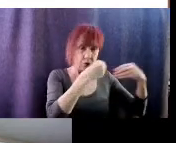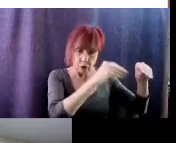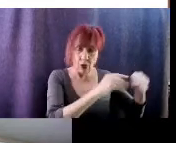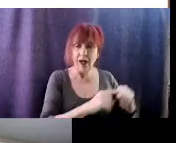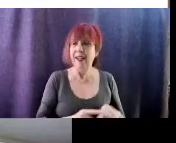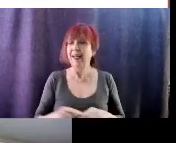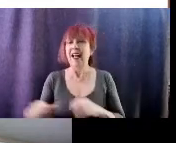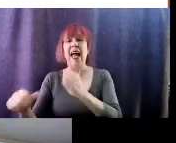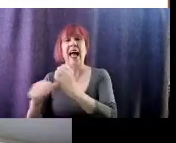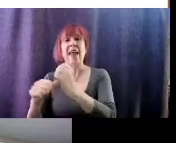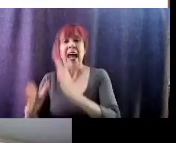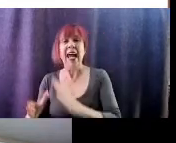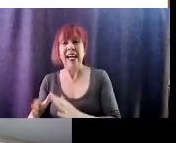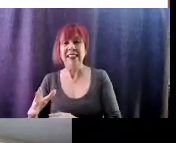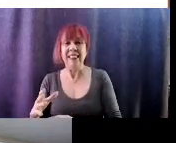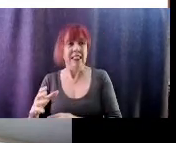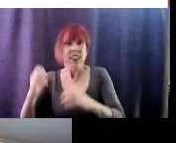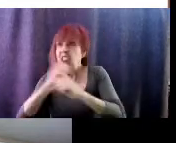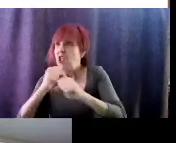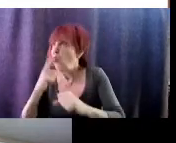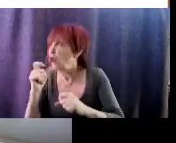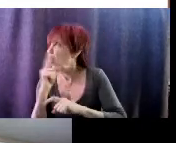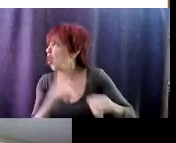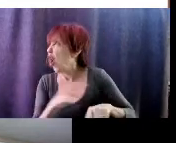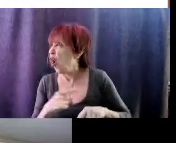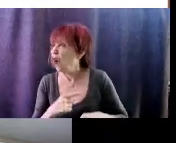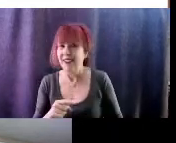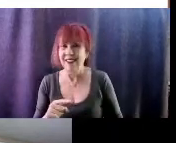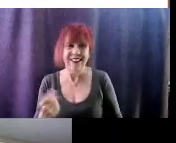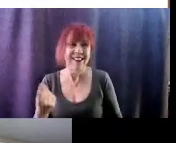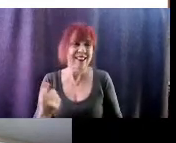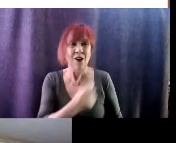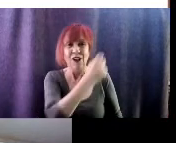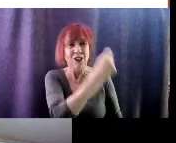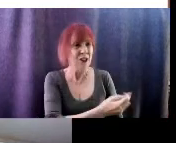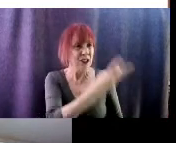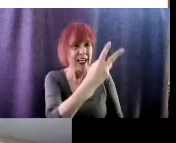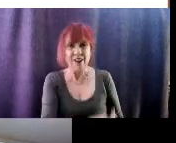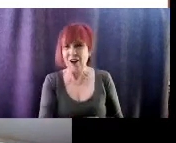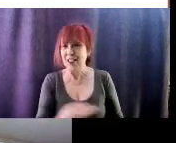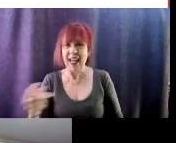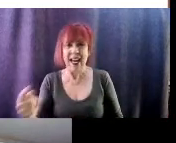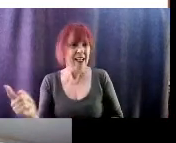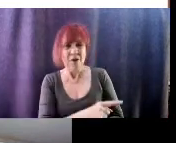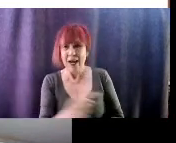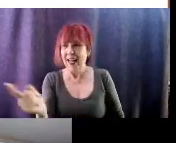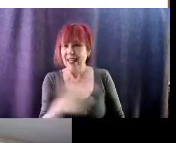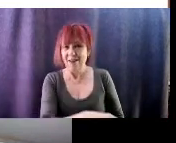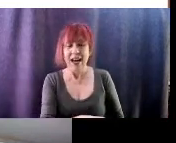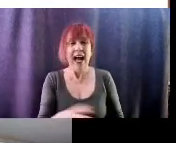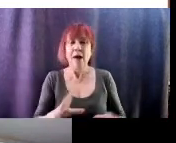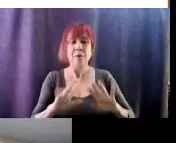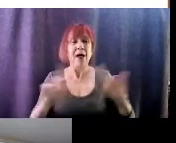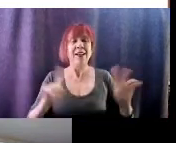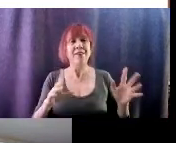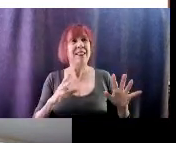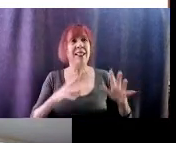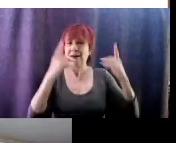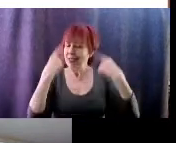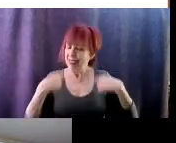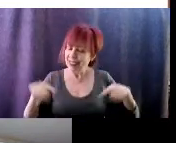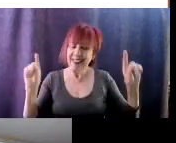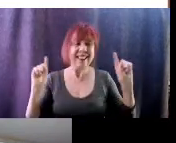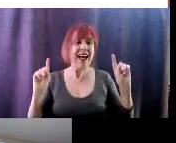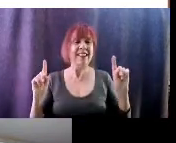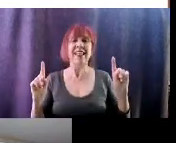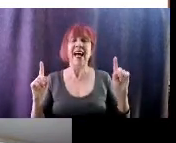out on Thursday. And we had peace and the students really, really enjoyed the program. So even in a